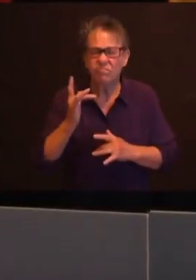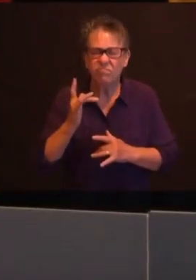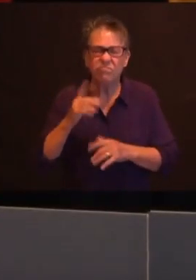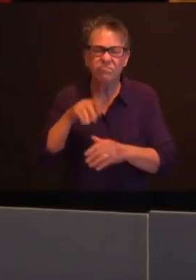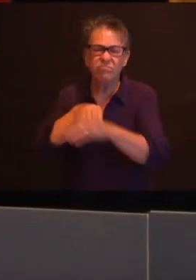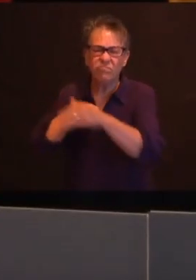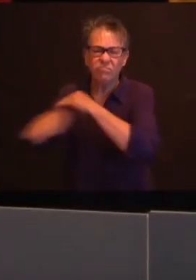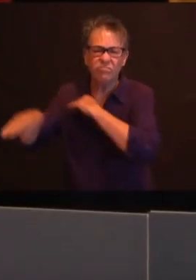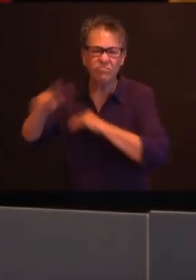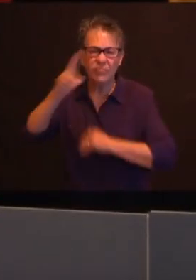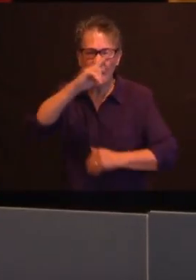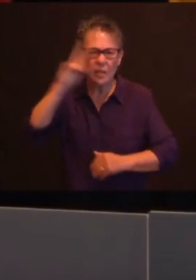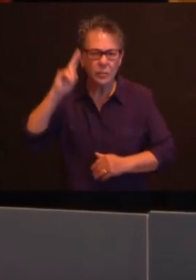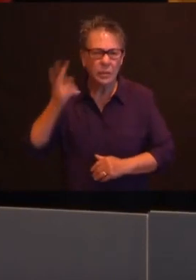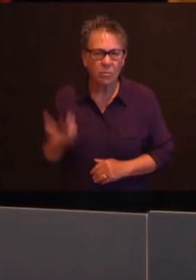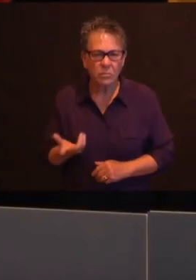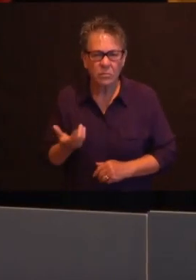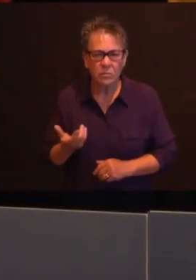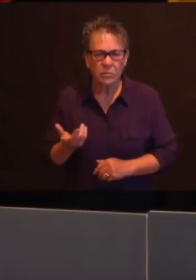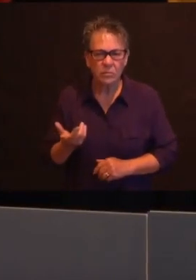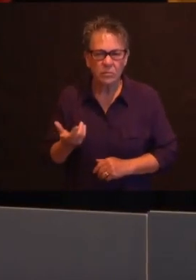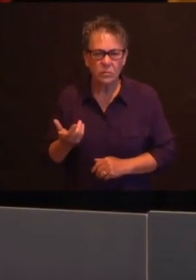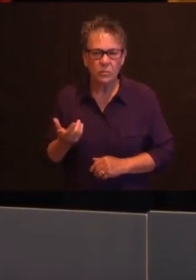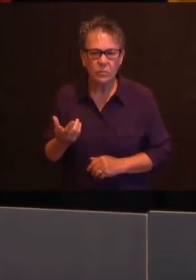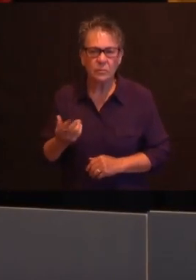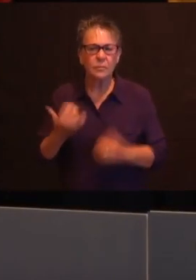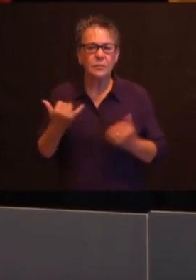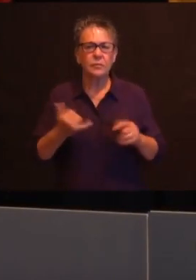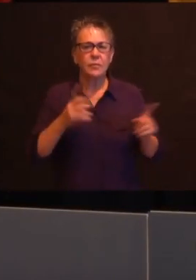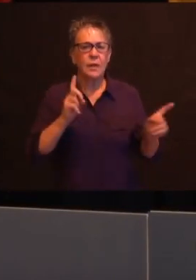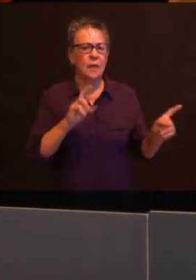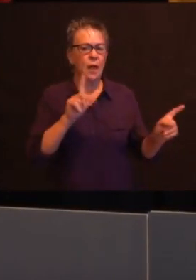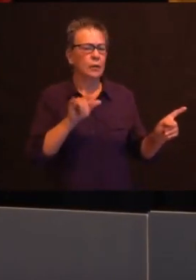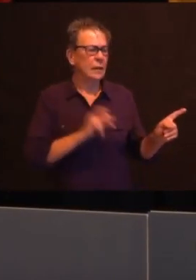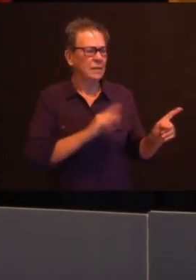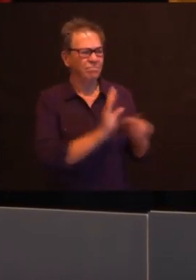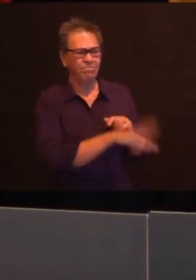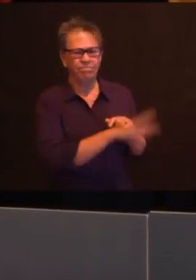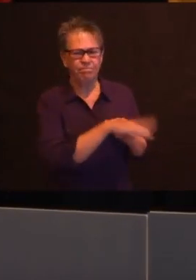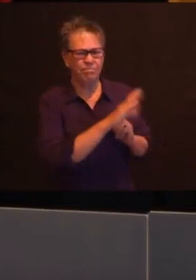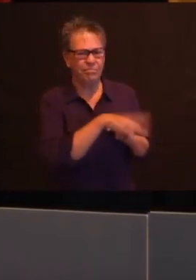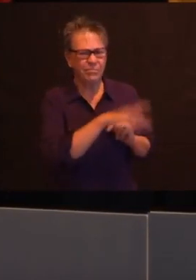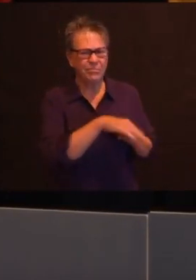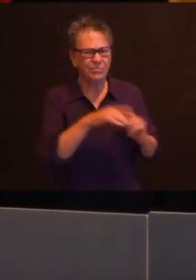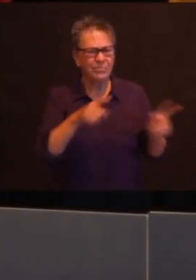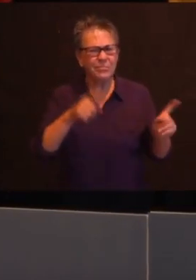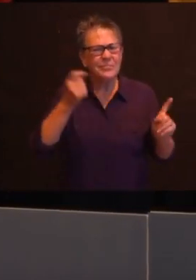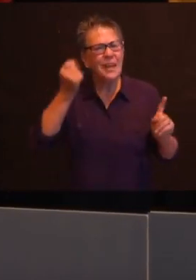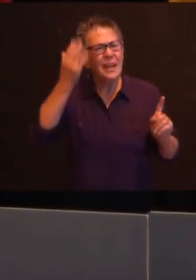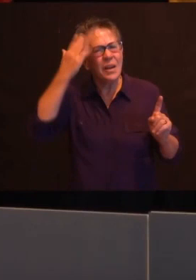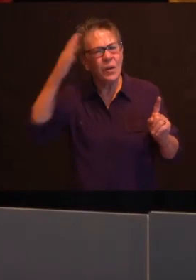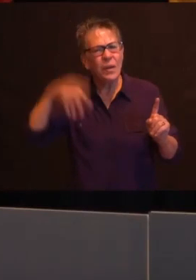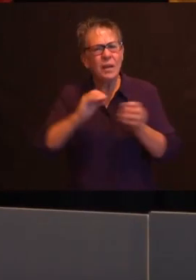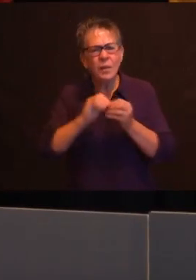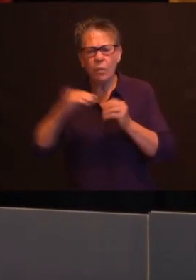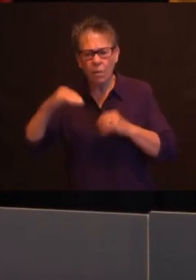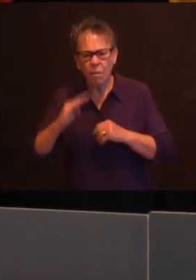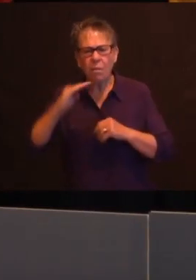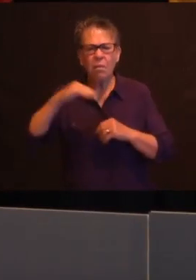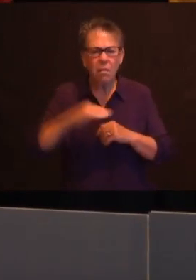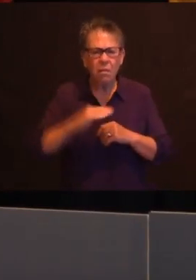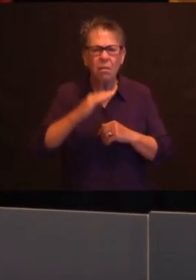perhaps going up or down, whether it's RT or other metrics that we take a look at. We also recognize too